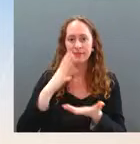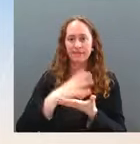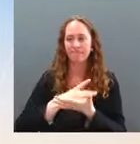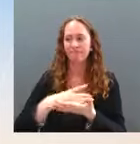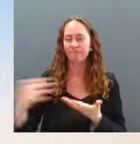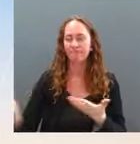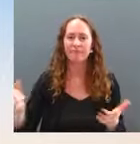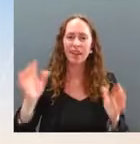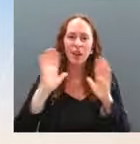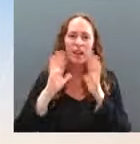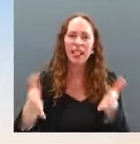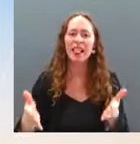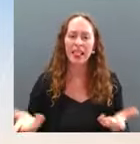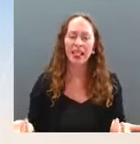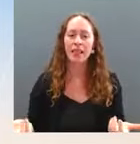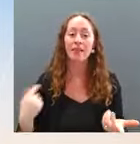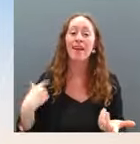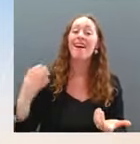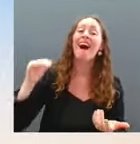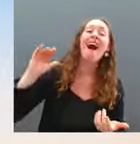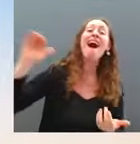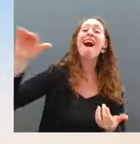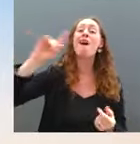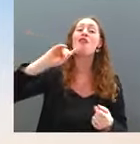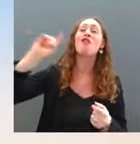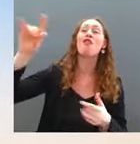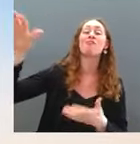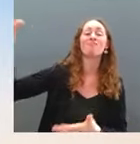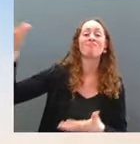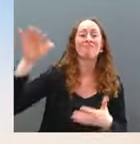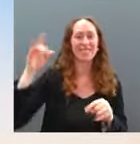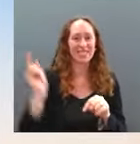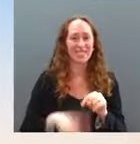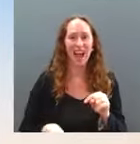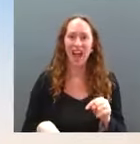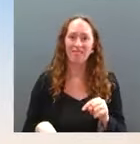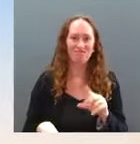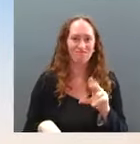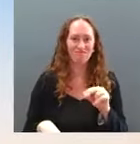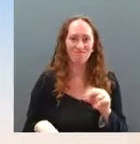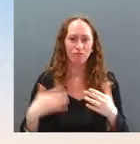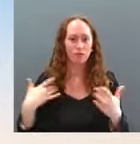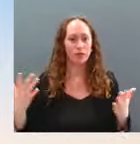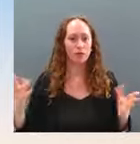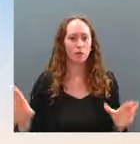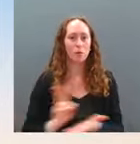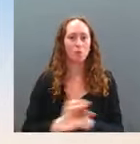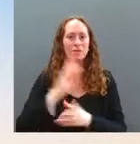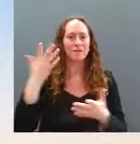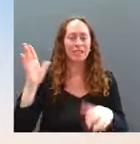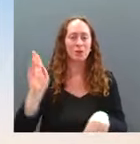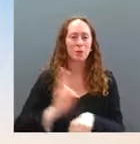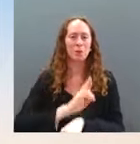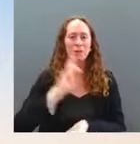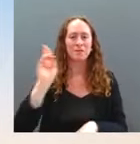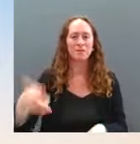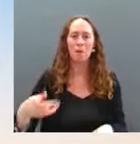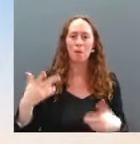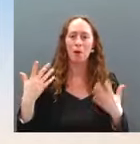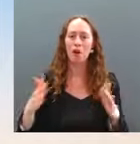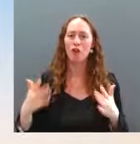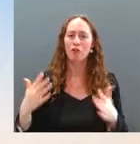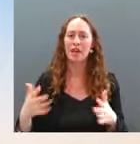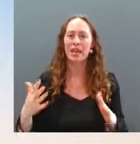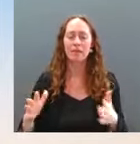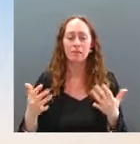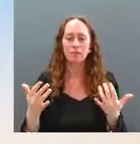additional treatments beyond those that have already been paid for and contracted, of course, including preventative treatments for immunocompromised. Those treatments,